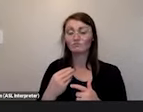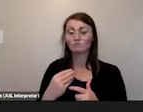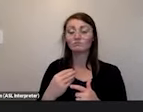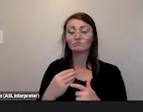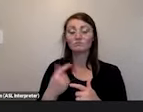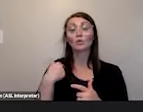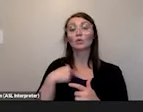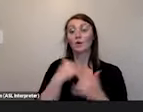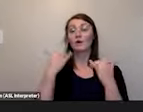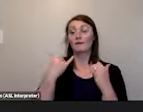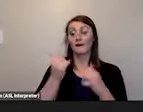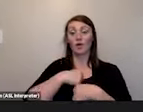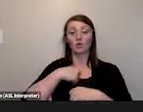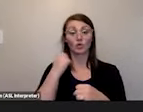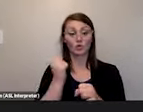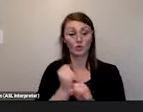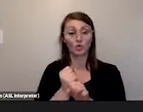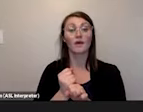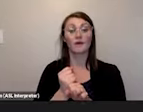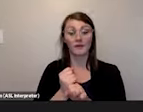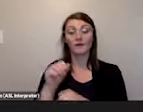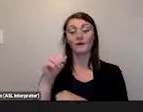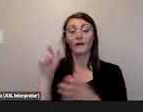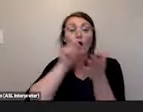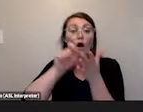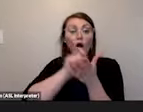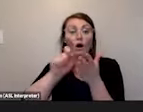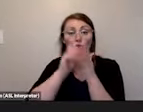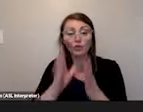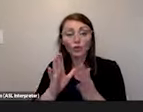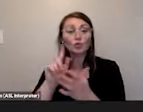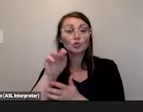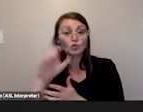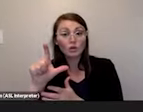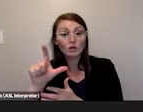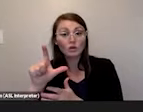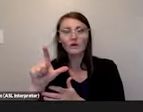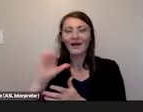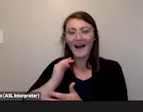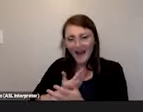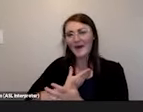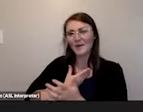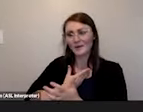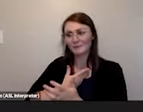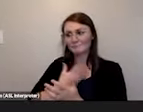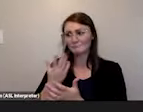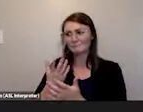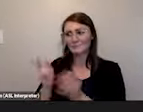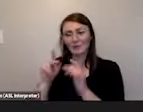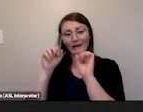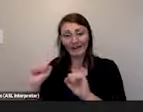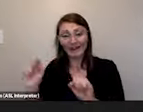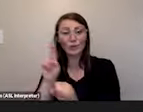creating an authoring tool so that people can create their own graphics and make their own descriptions that go with it. So that's really, really